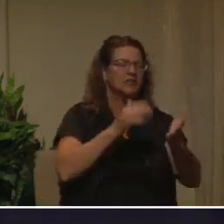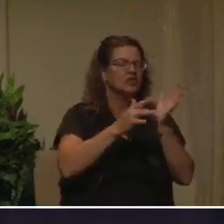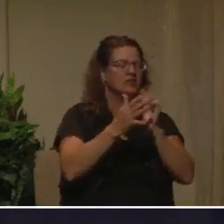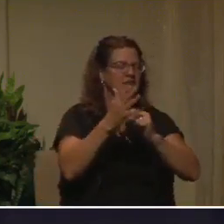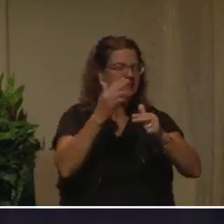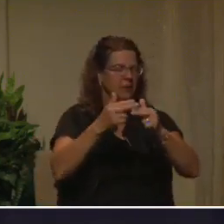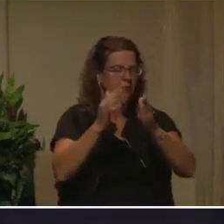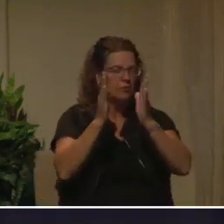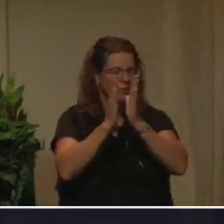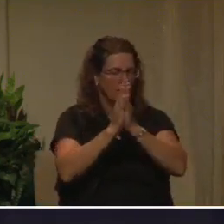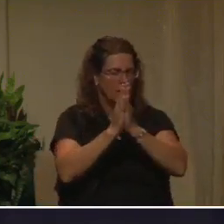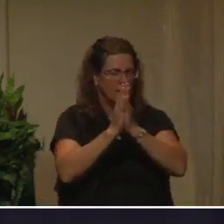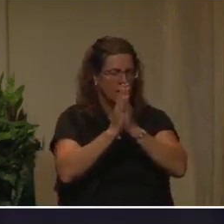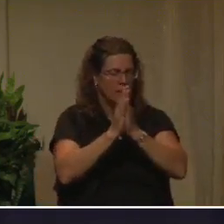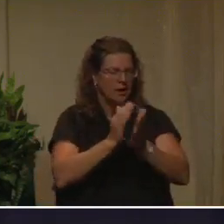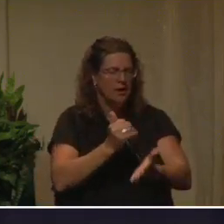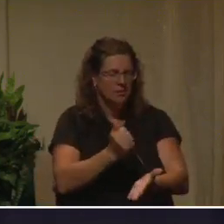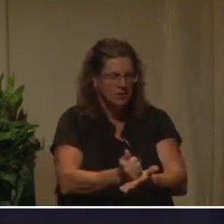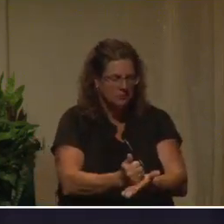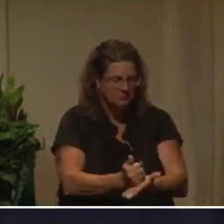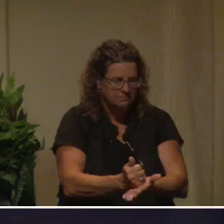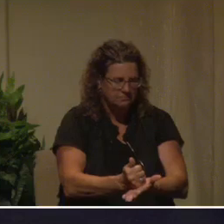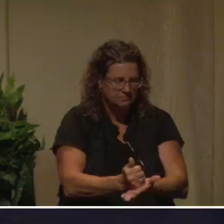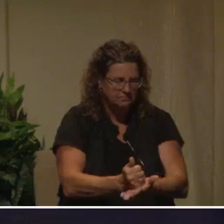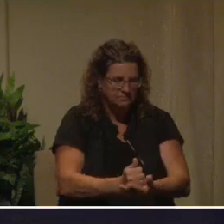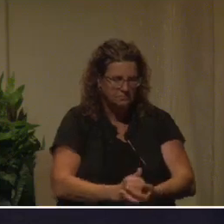pray. Amen.